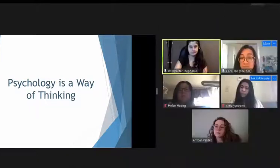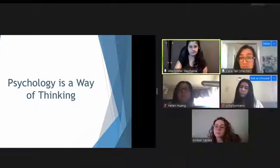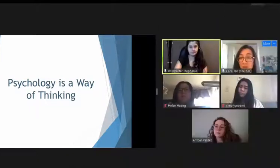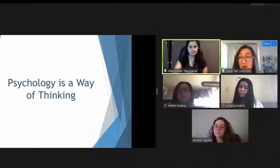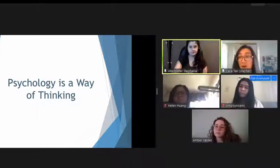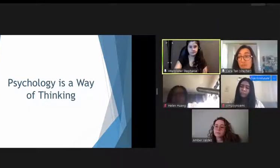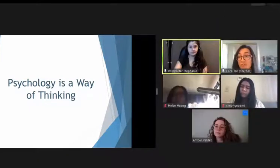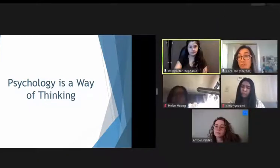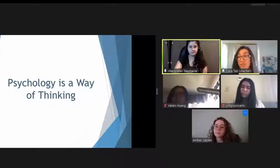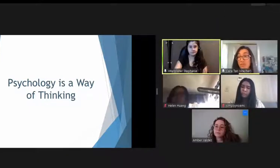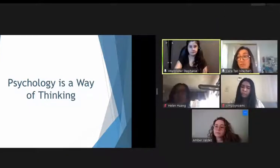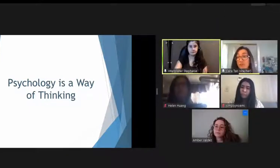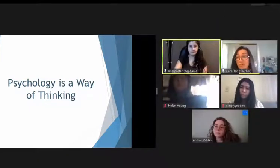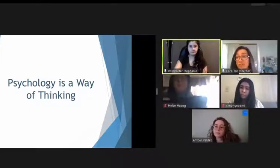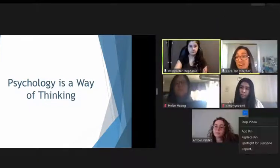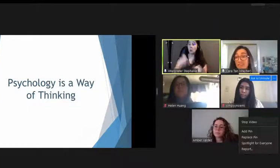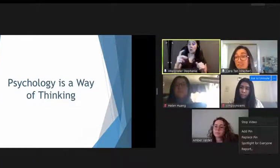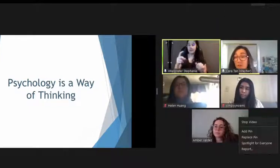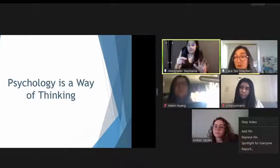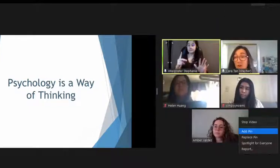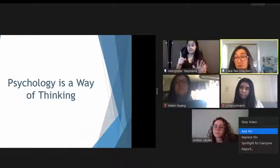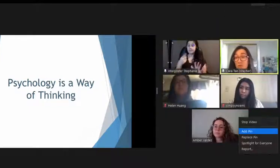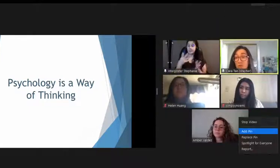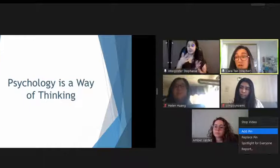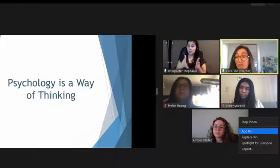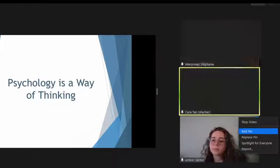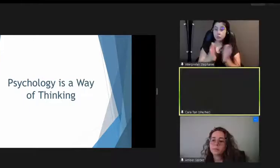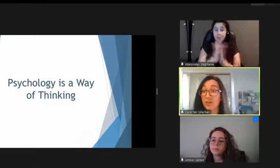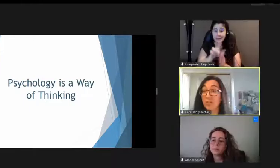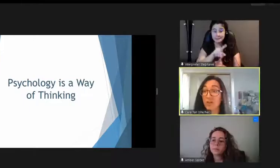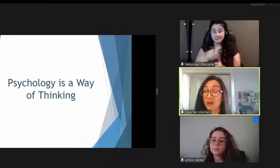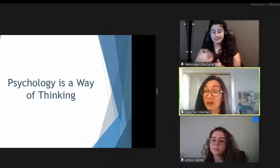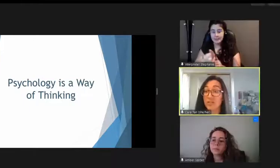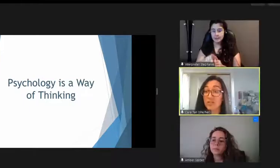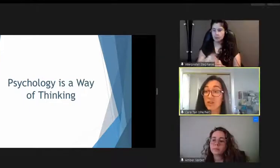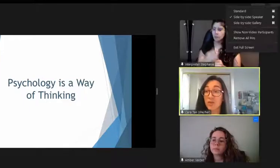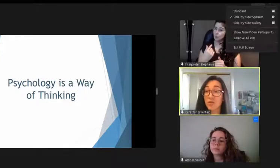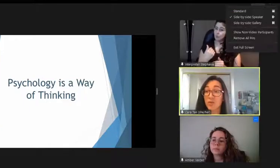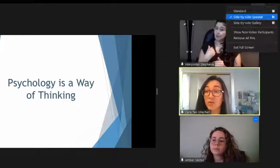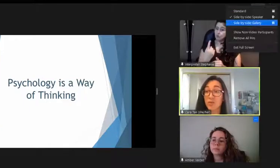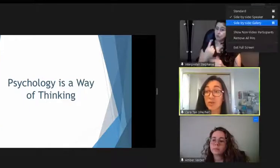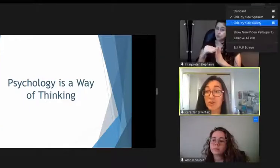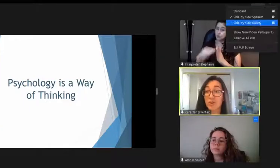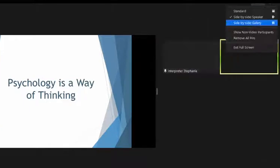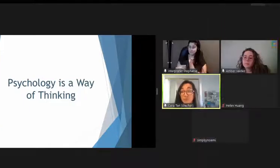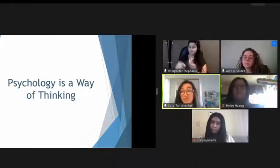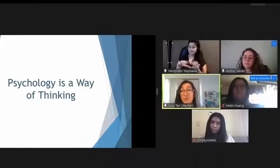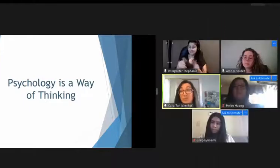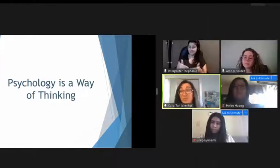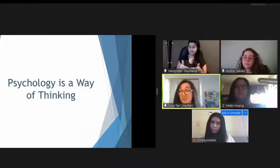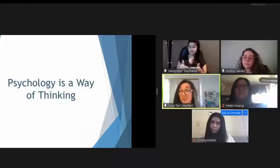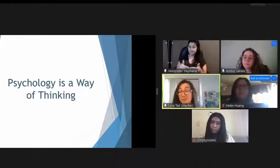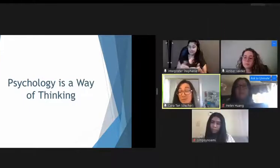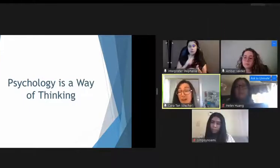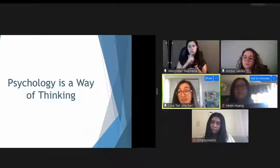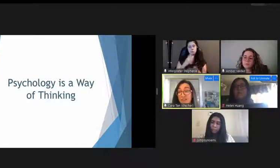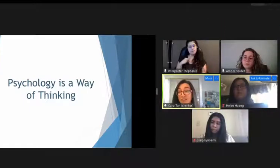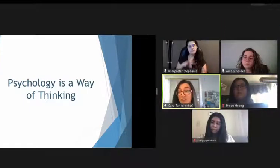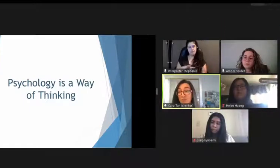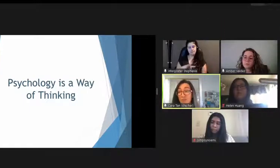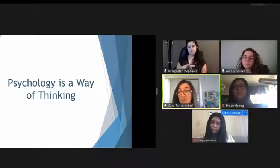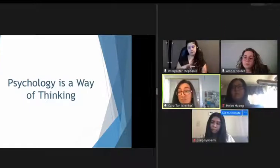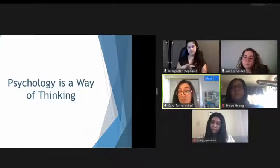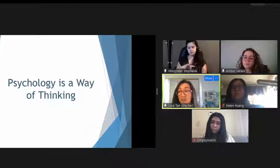Okay. So something that I wanted to ask you all, we do have a student in our class who would really benefit from